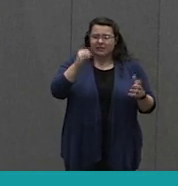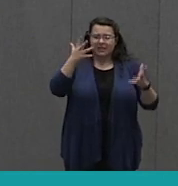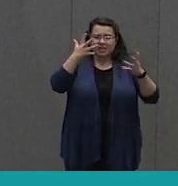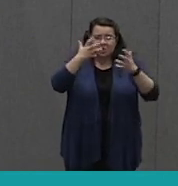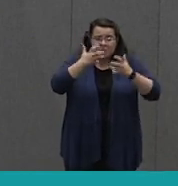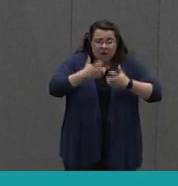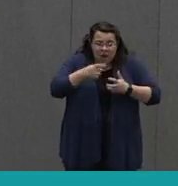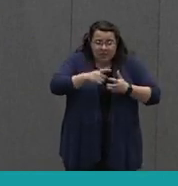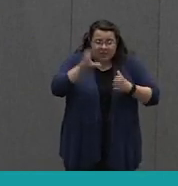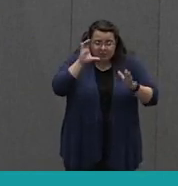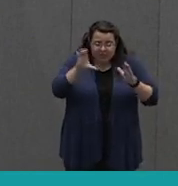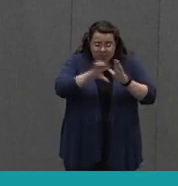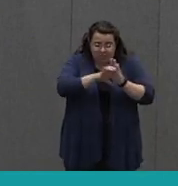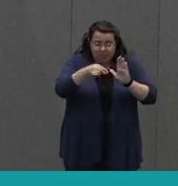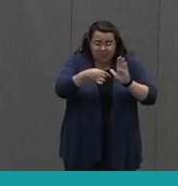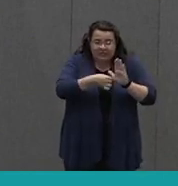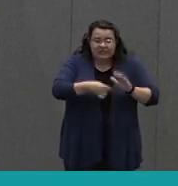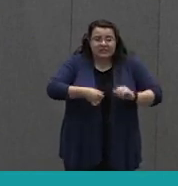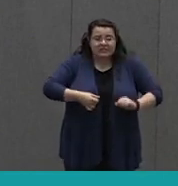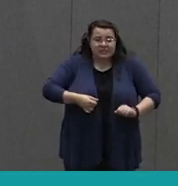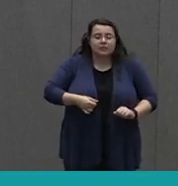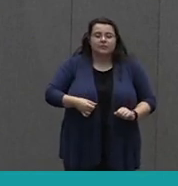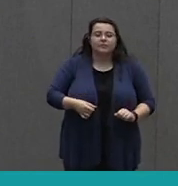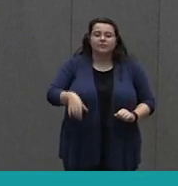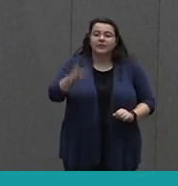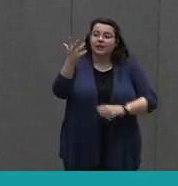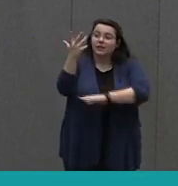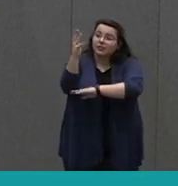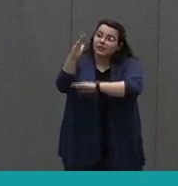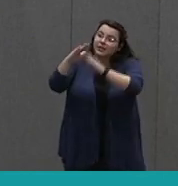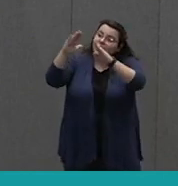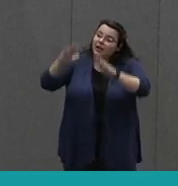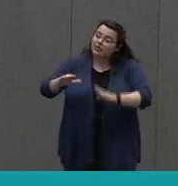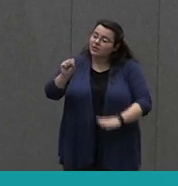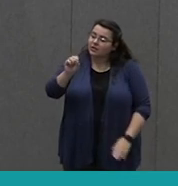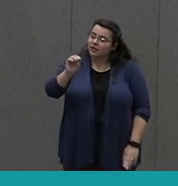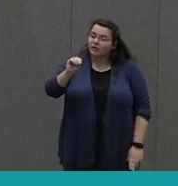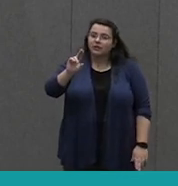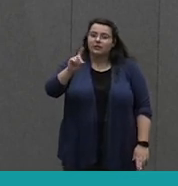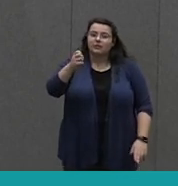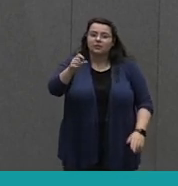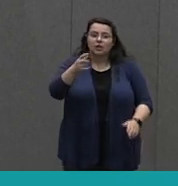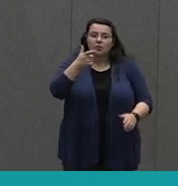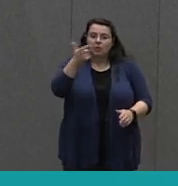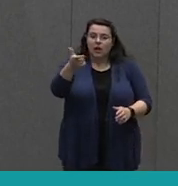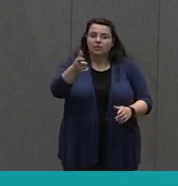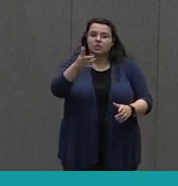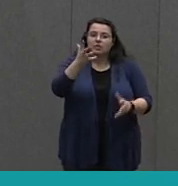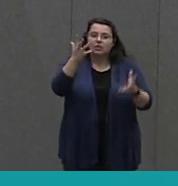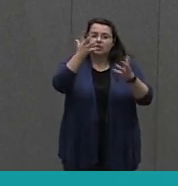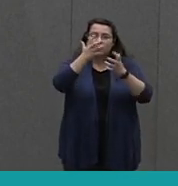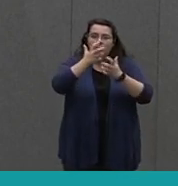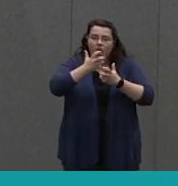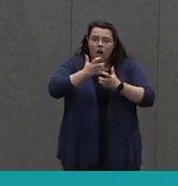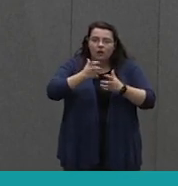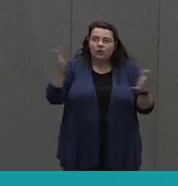home. "I don't think I can. I told Stripe I would not ever come back," explained